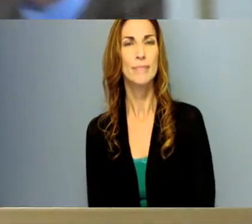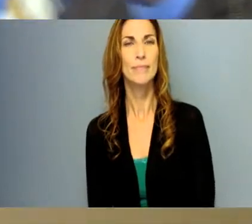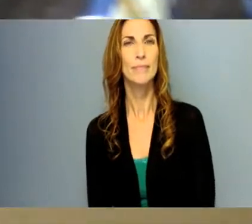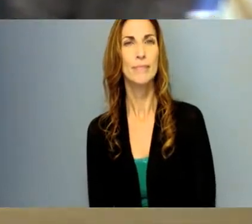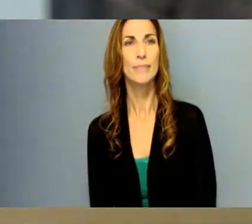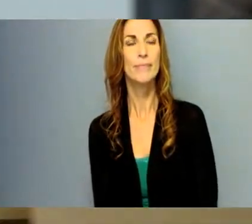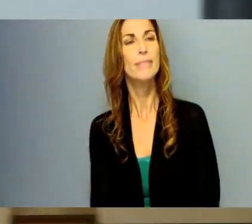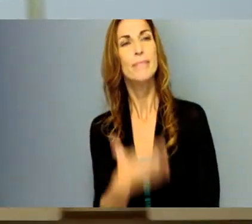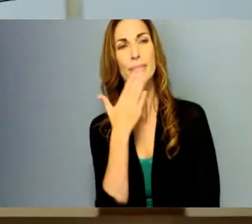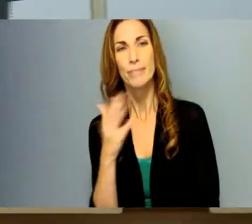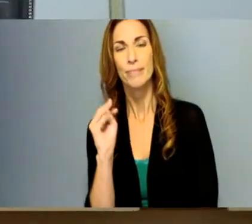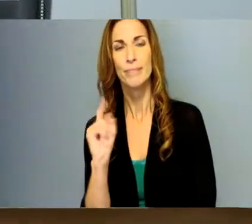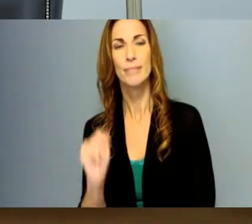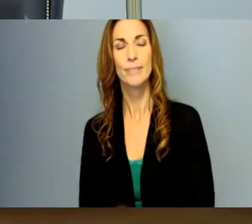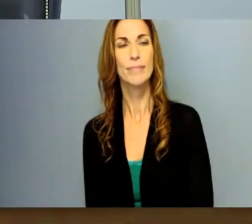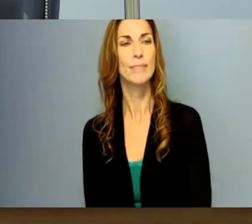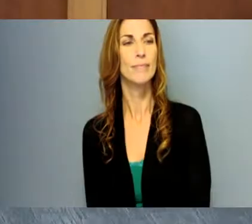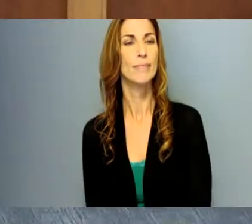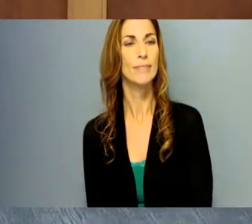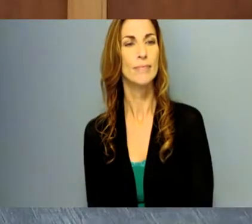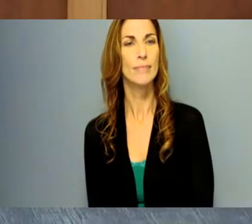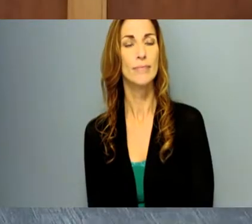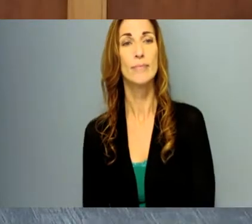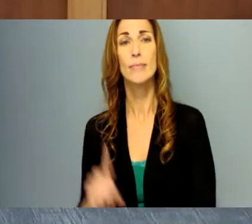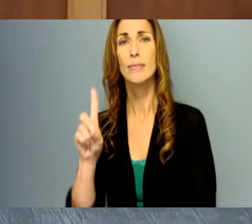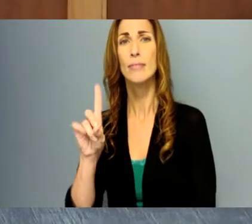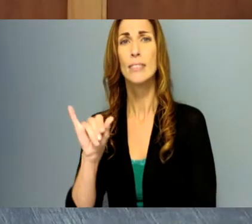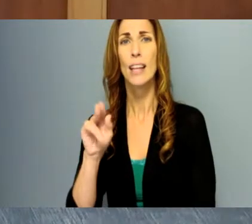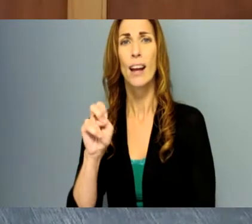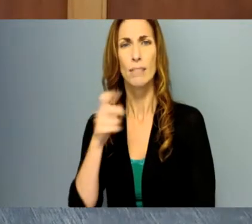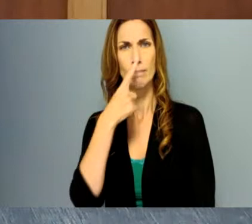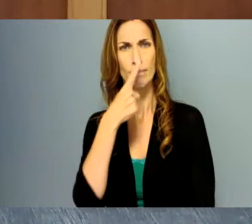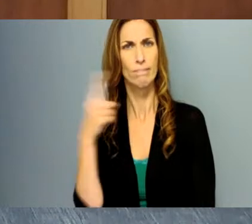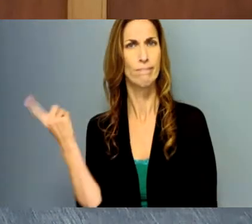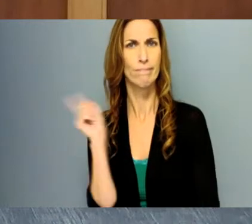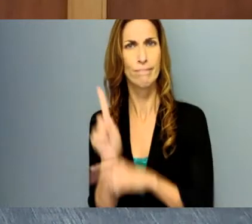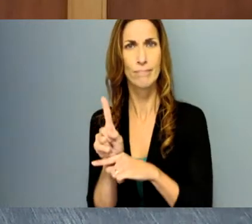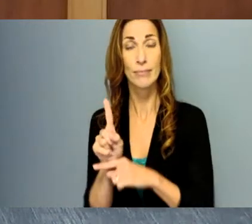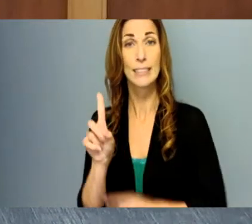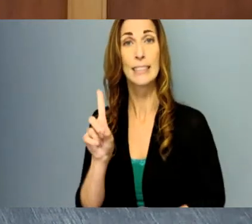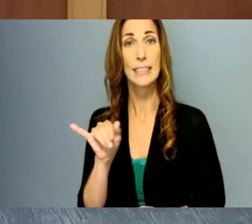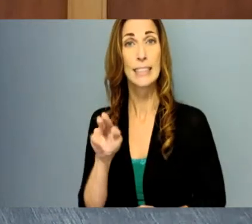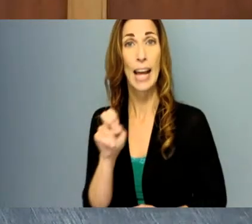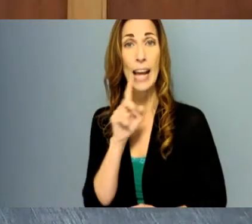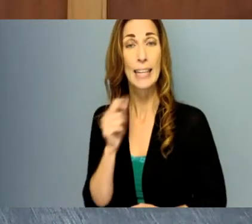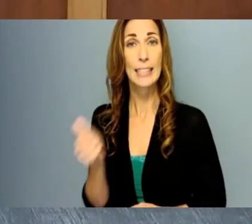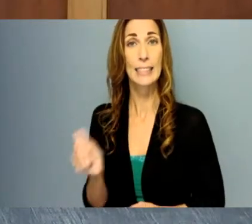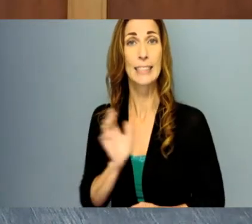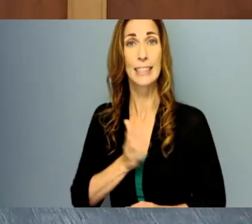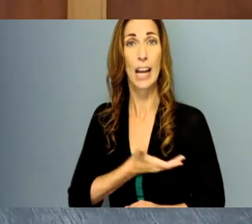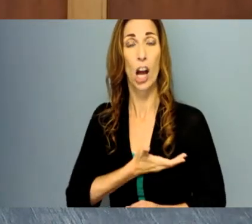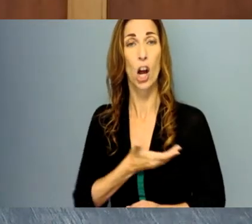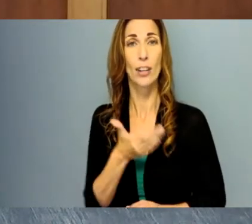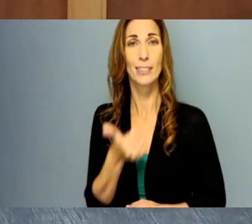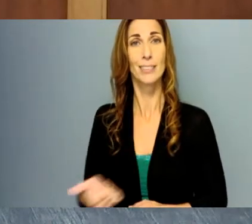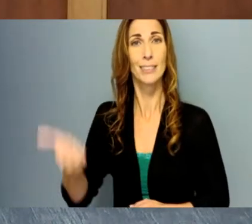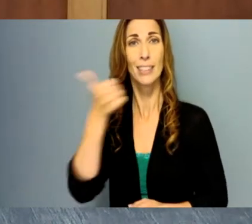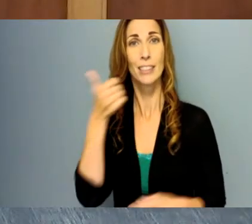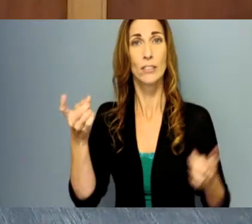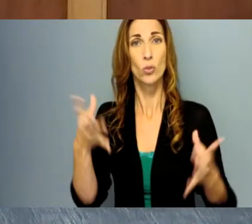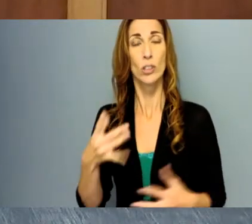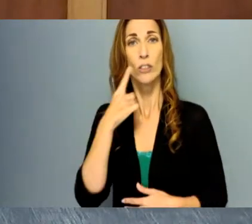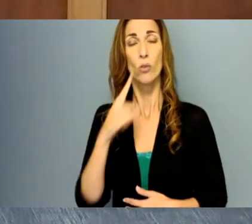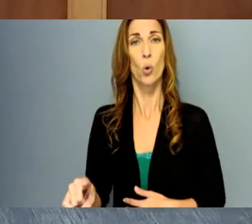Thank you, Matt. And Diane, if you could join us. Diane Rosati is the Executive Director of the Drug and